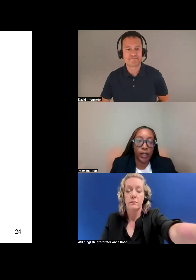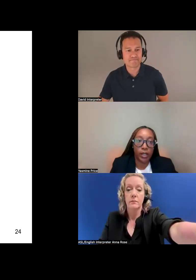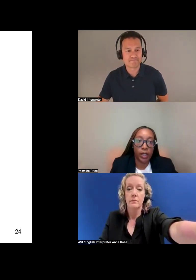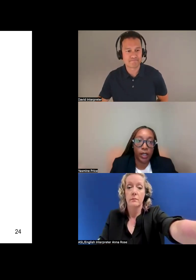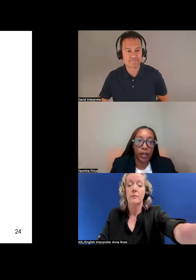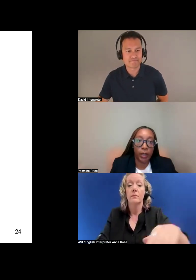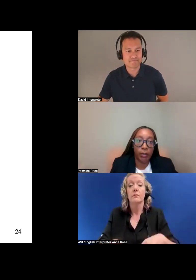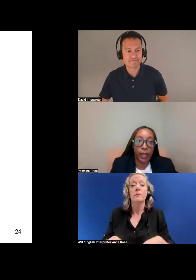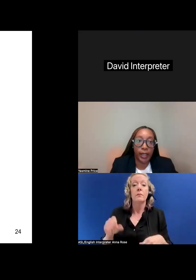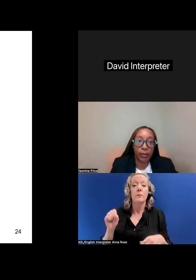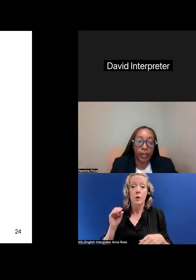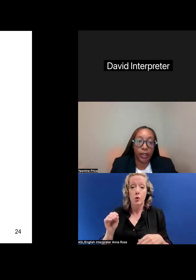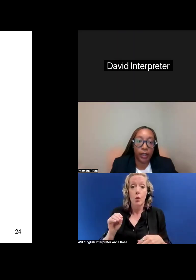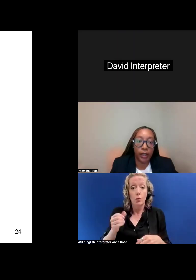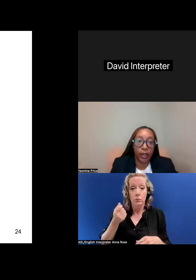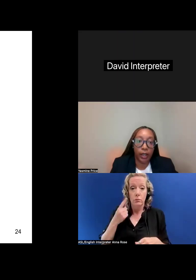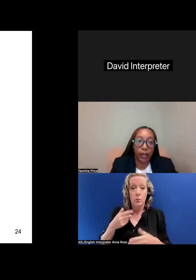So once a baby